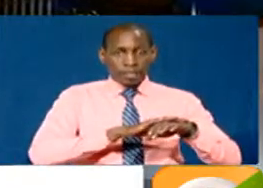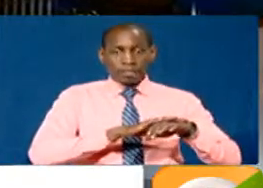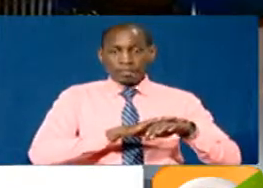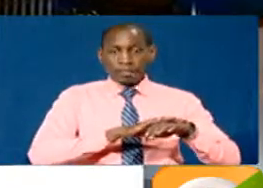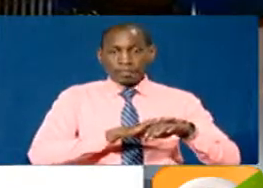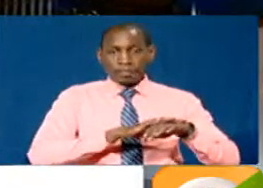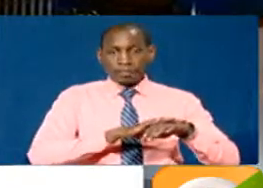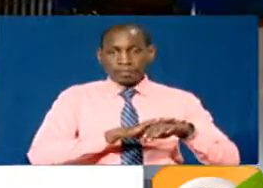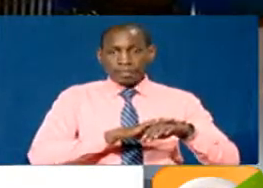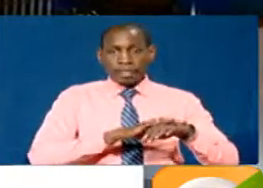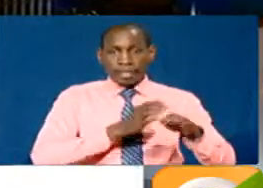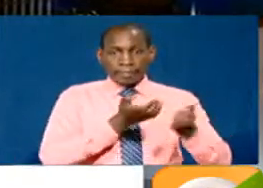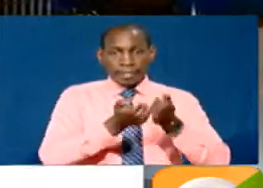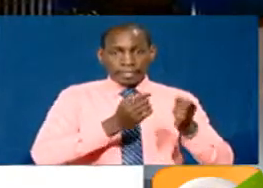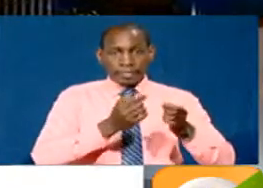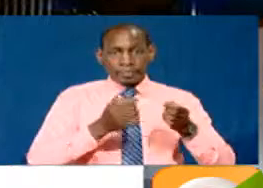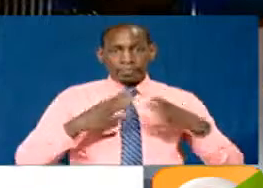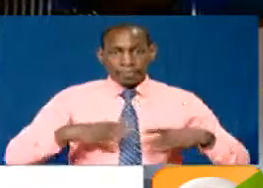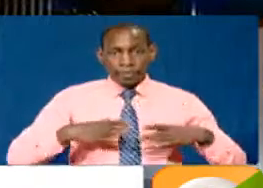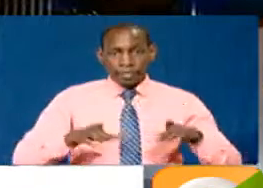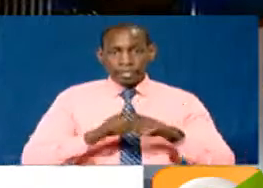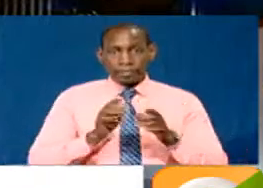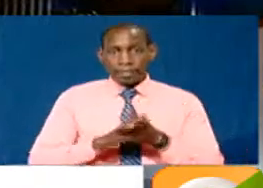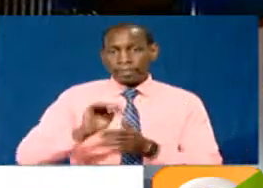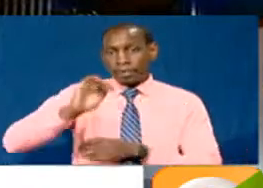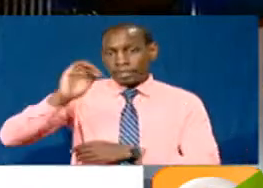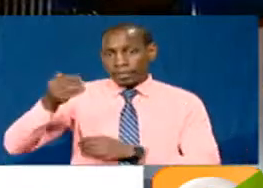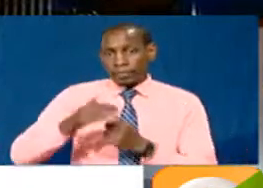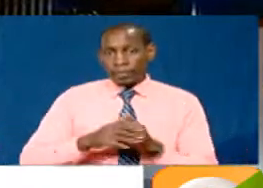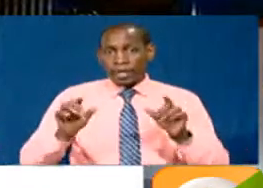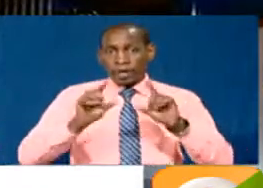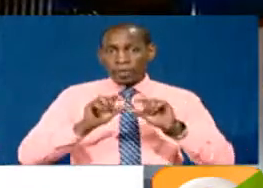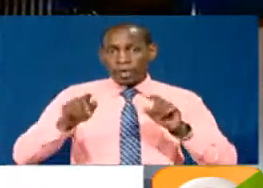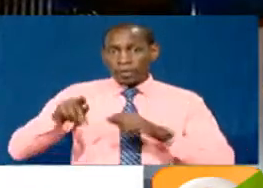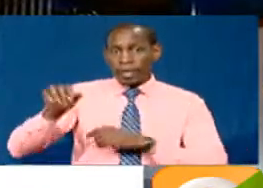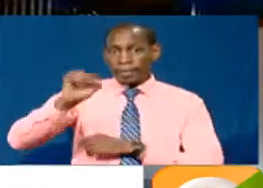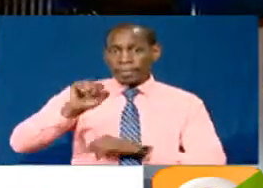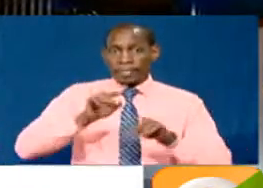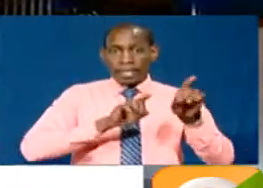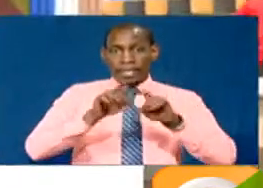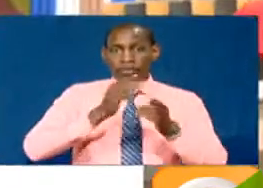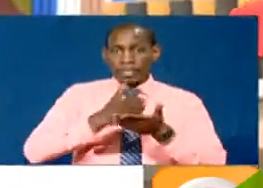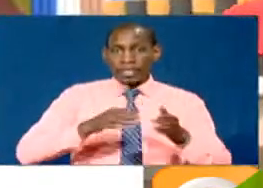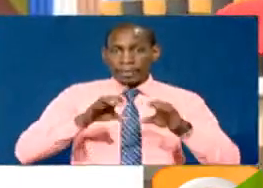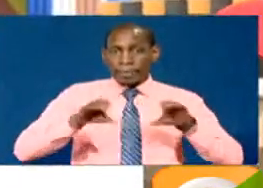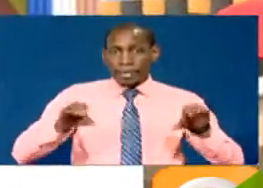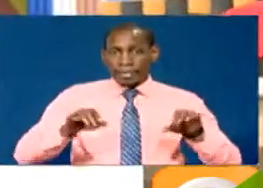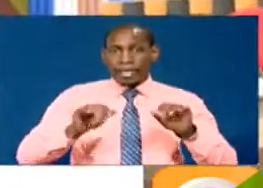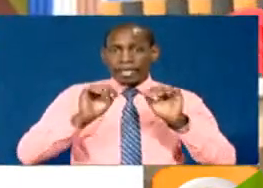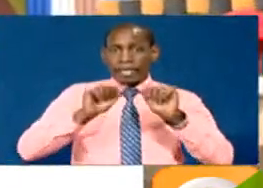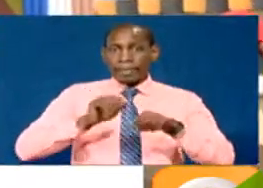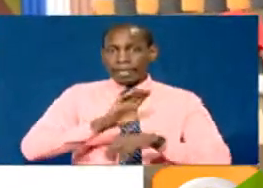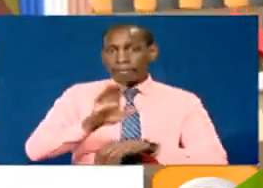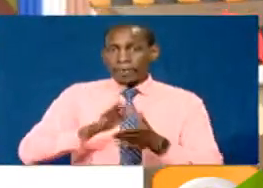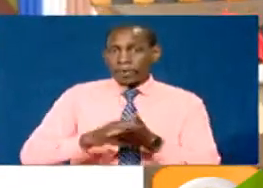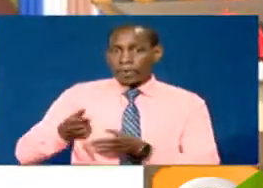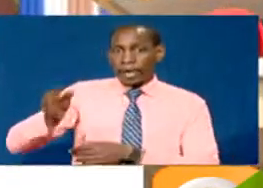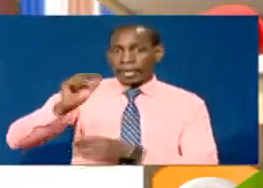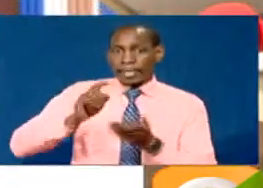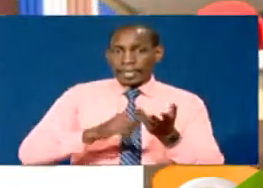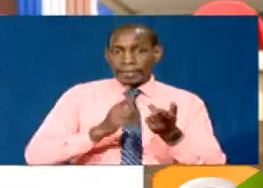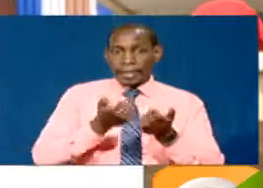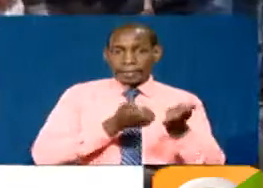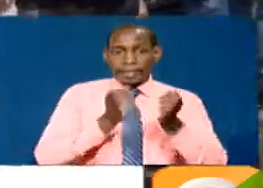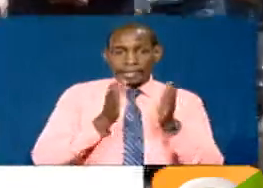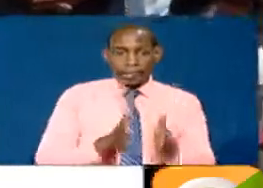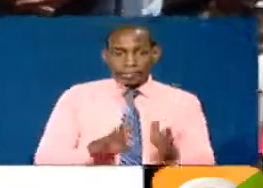habitable pace for business people within the city. According to Hinga, who was touring some of the markets, this has enabled them to increase the number of